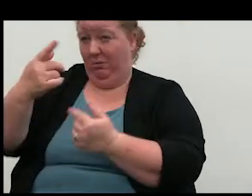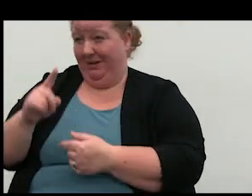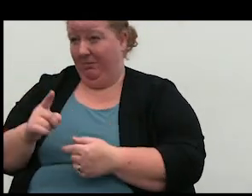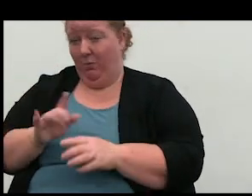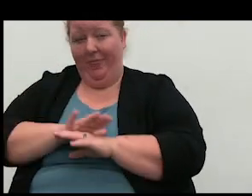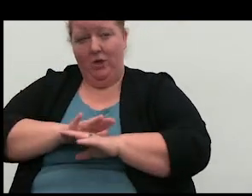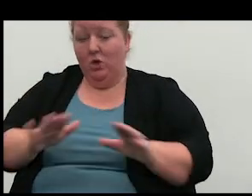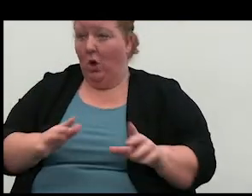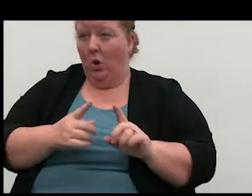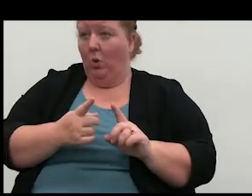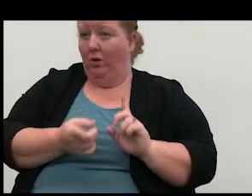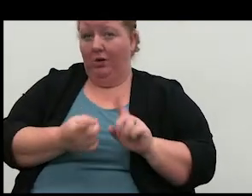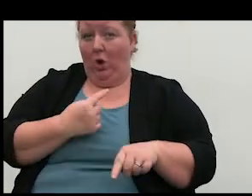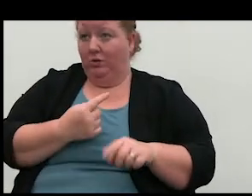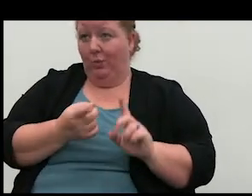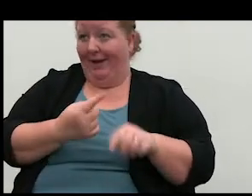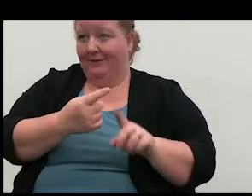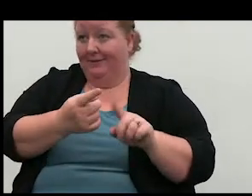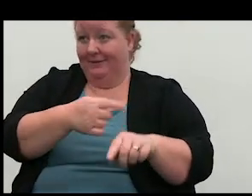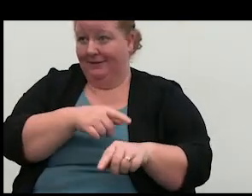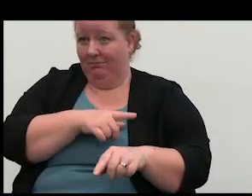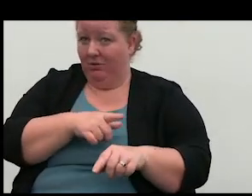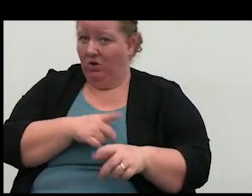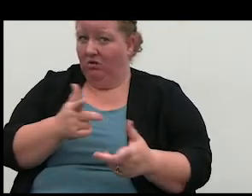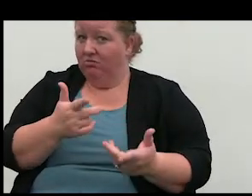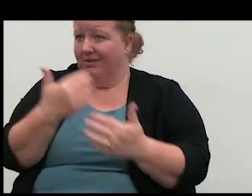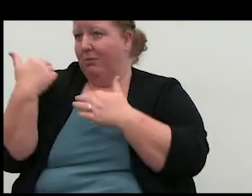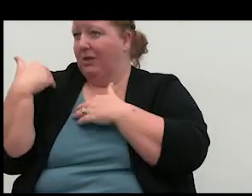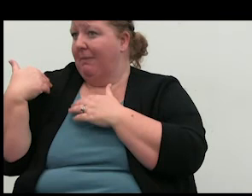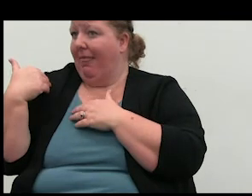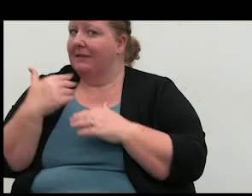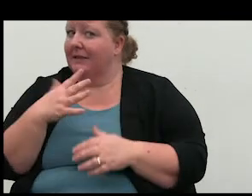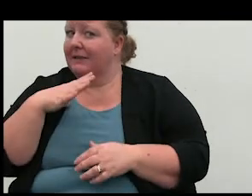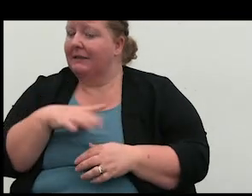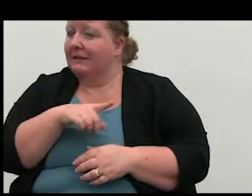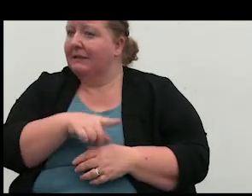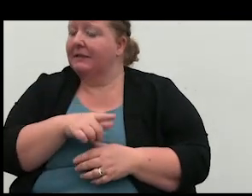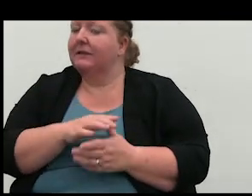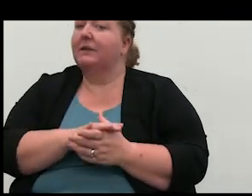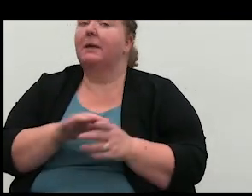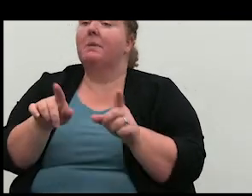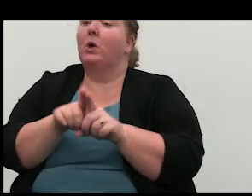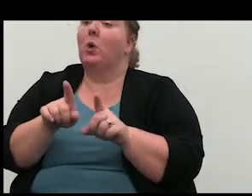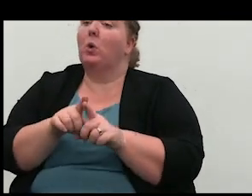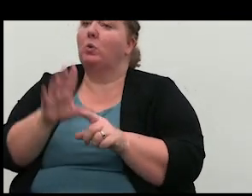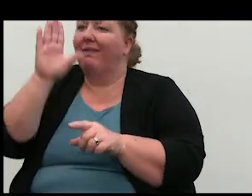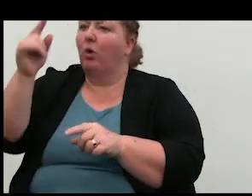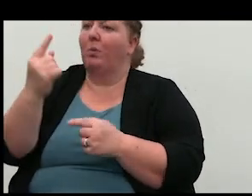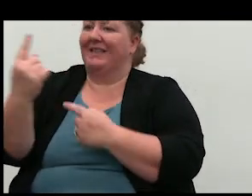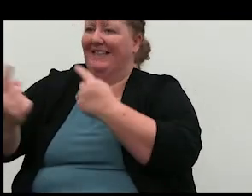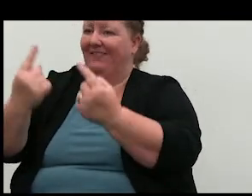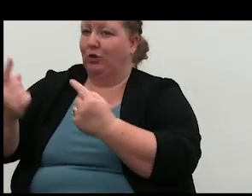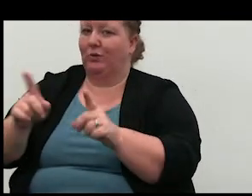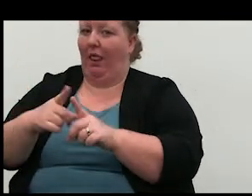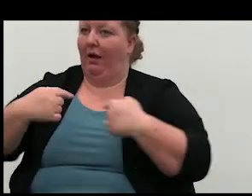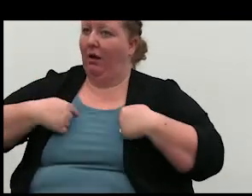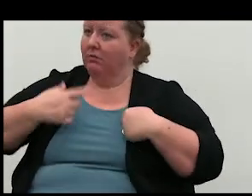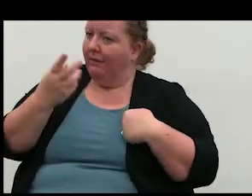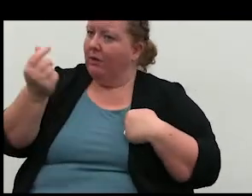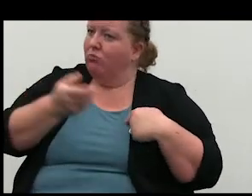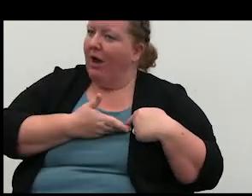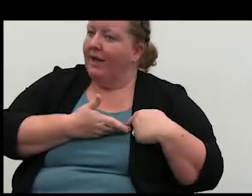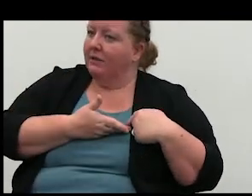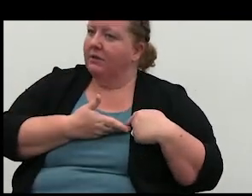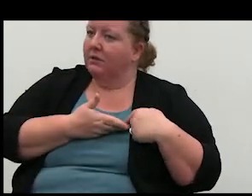no consequences. It's a responsibility, you take responsibility for it. And it also says to individuals like us, you do have some rights